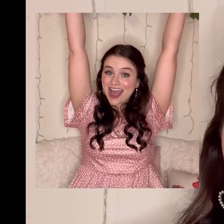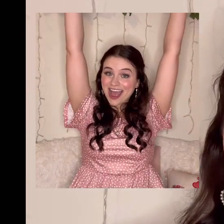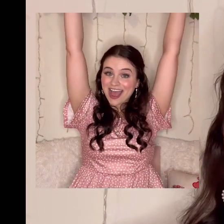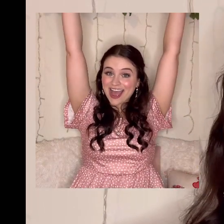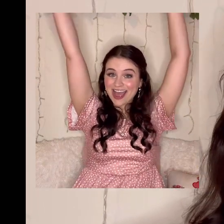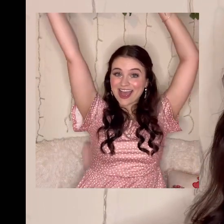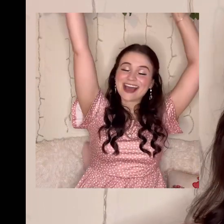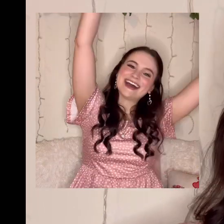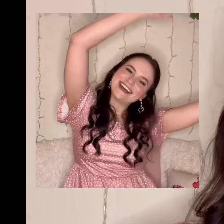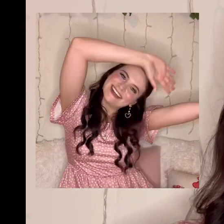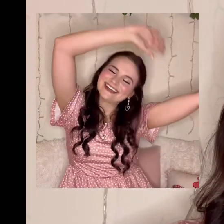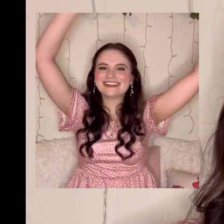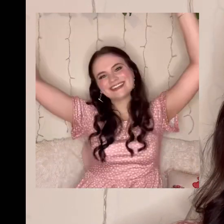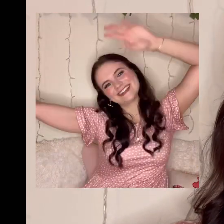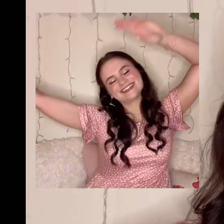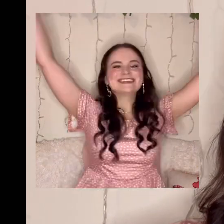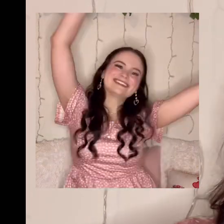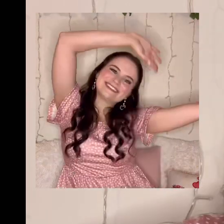Hello.